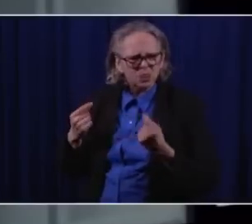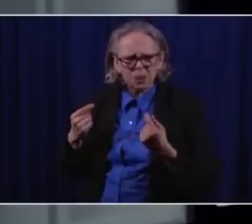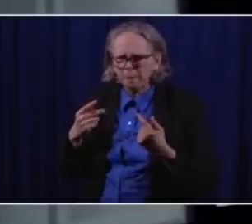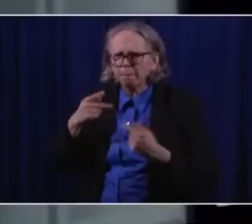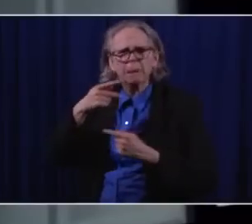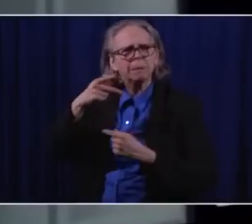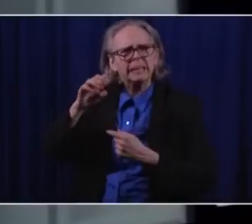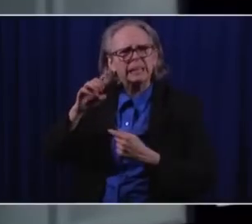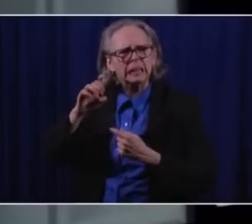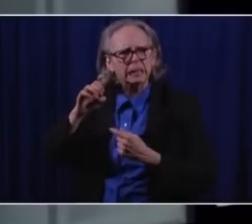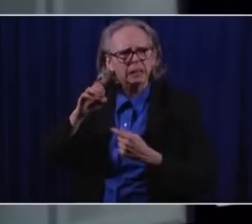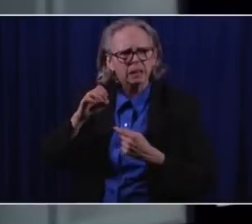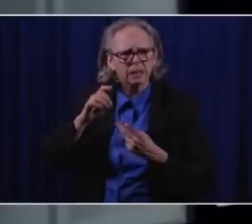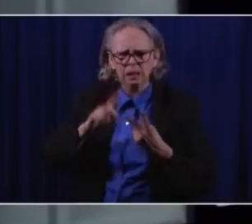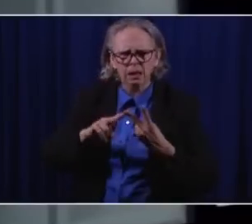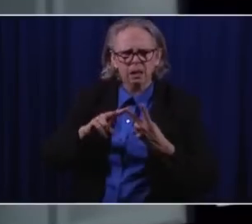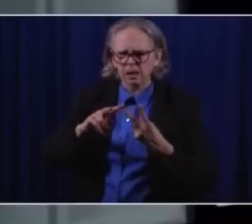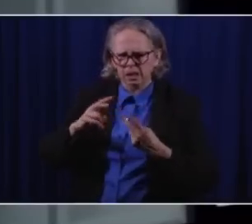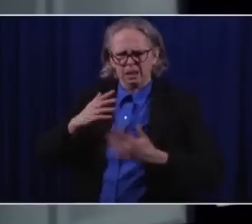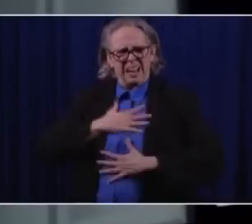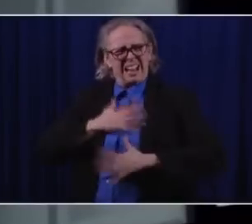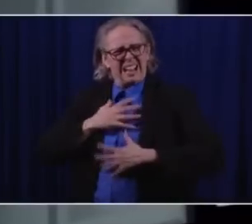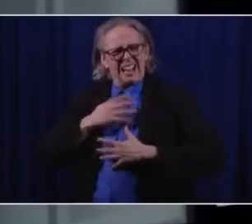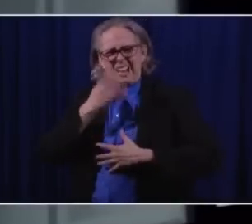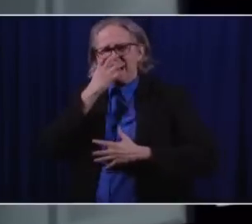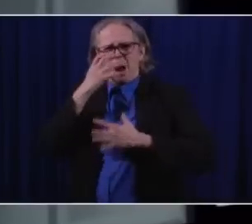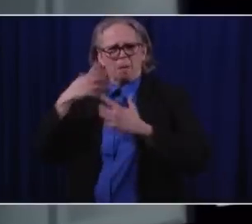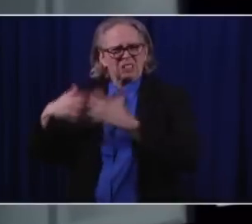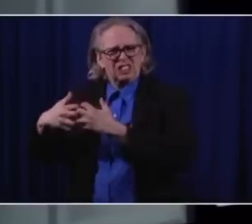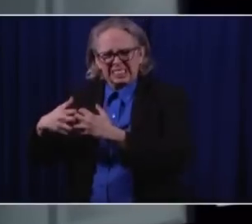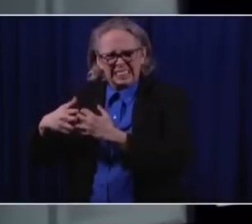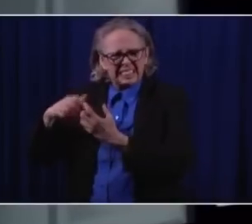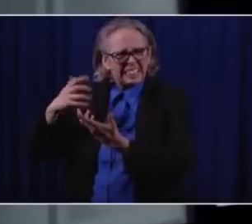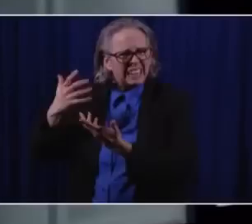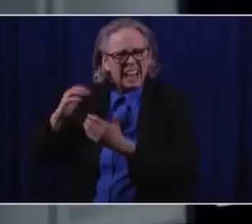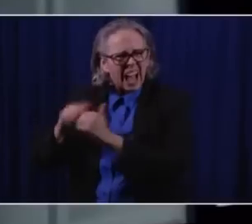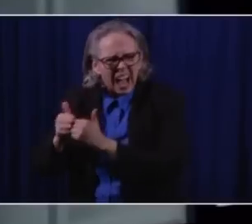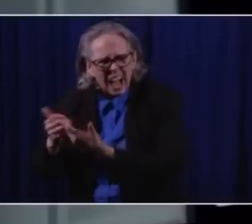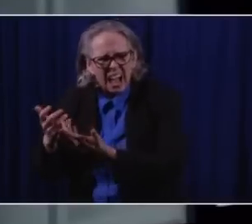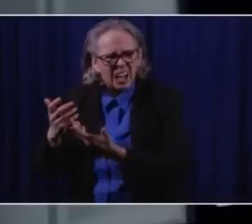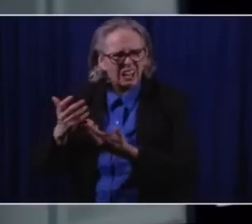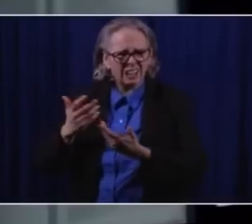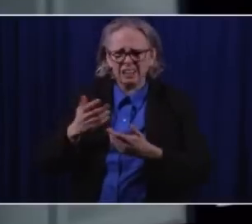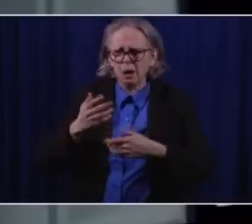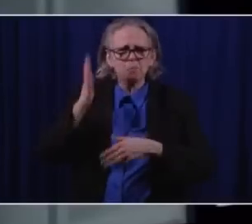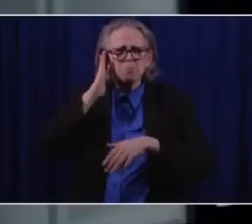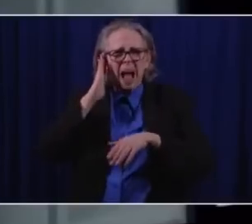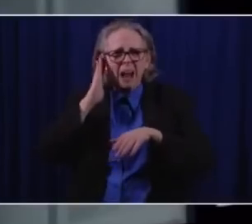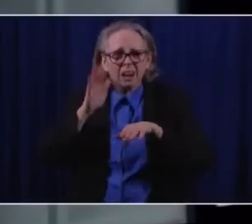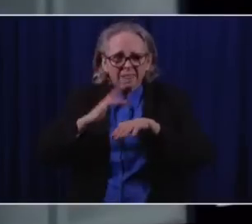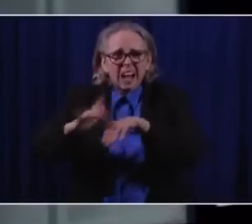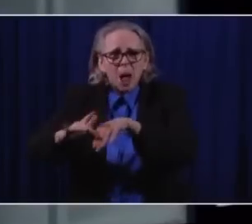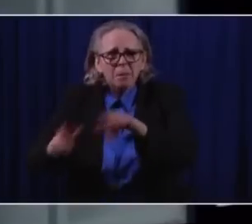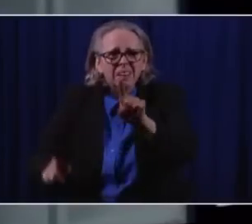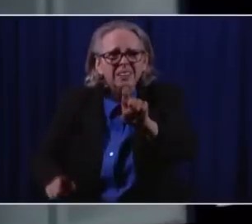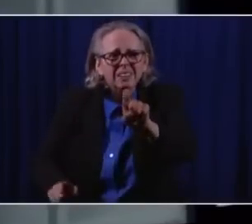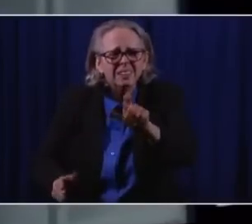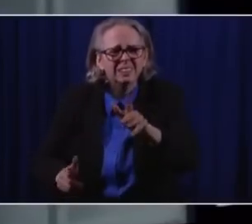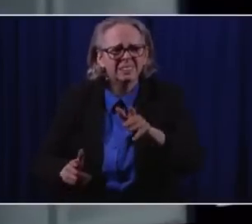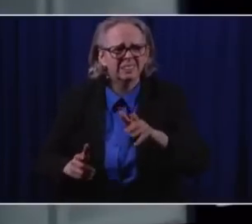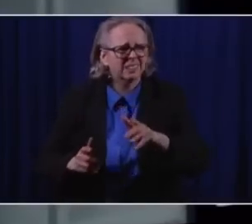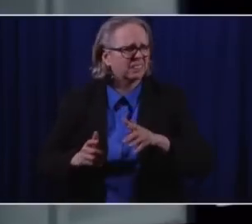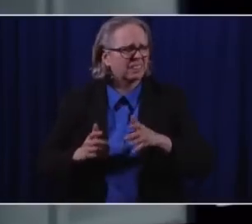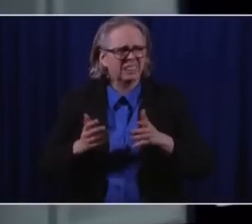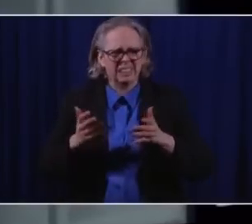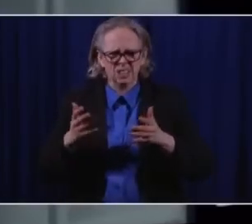ventilator support and creating spaces that could handle surges. And what we've learned is we can manufacture equipment